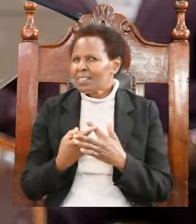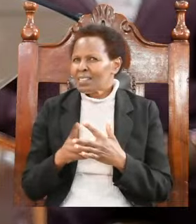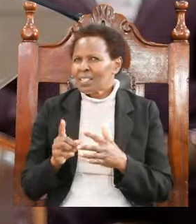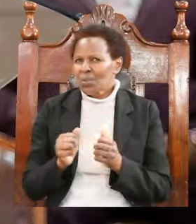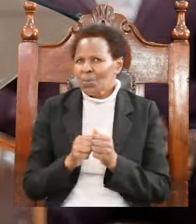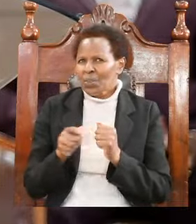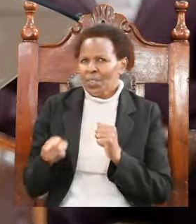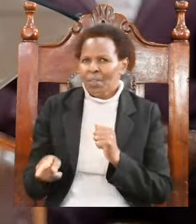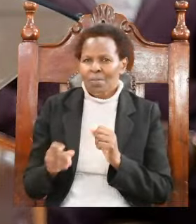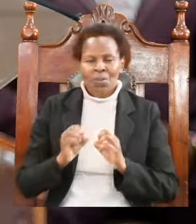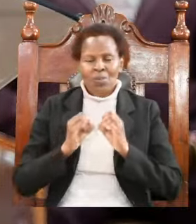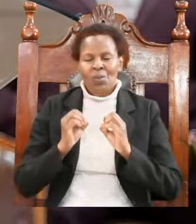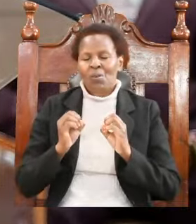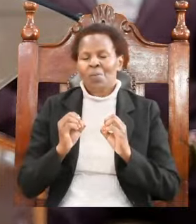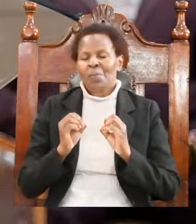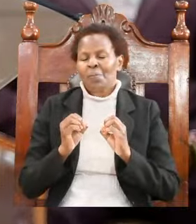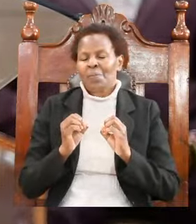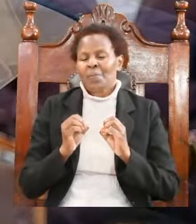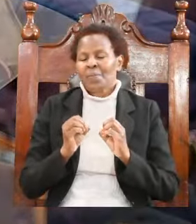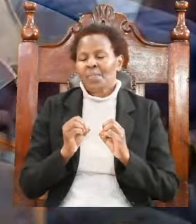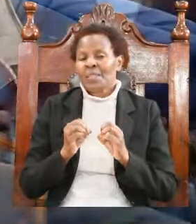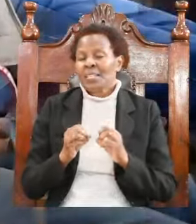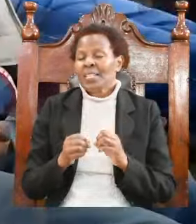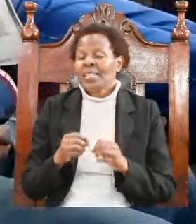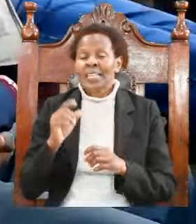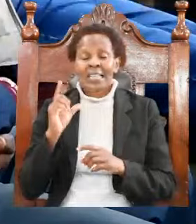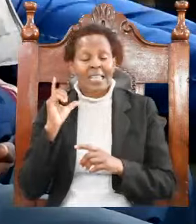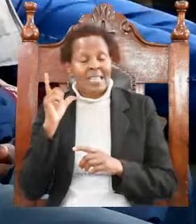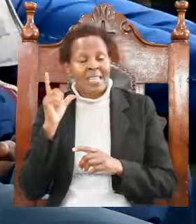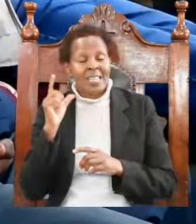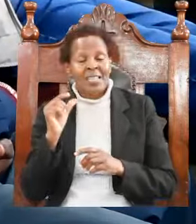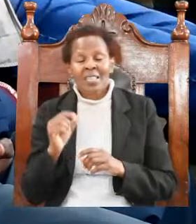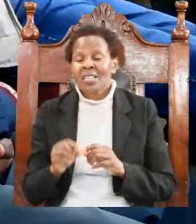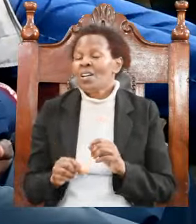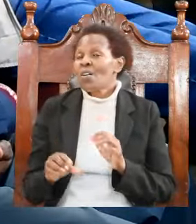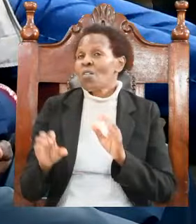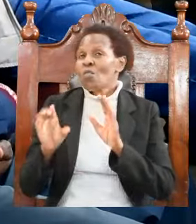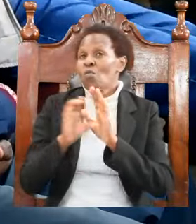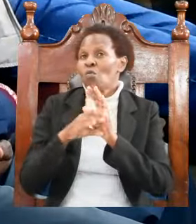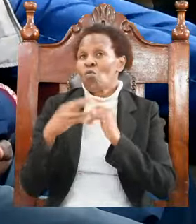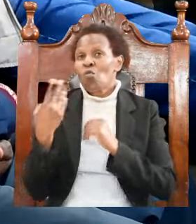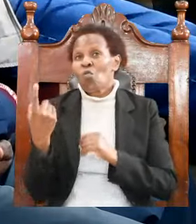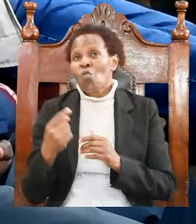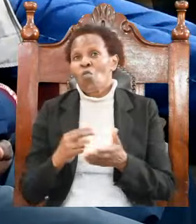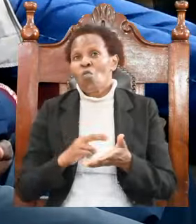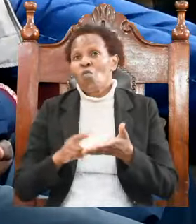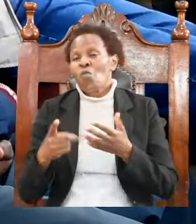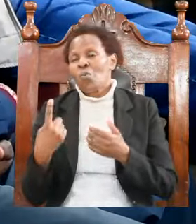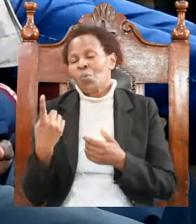leaving this world, I want you to listen. Chapter 4, verse 1 says,